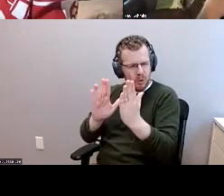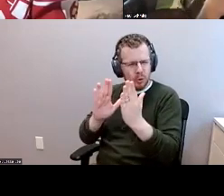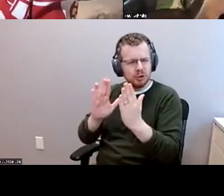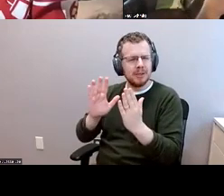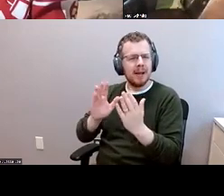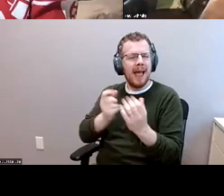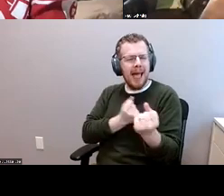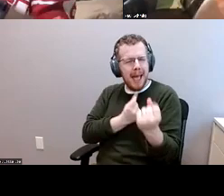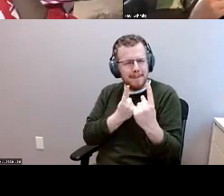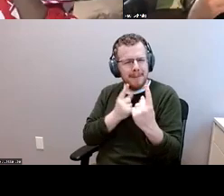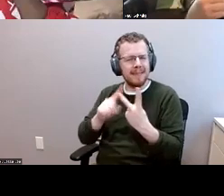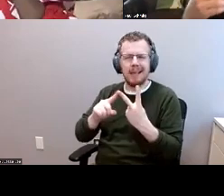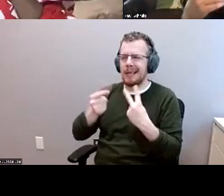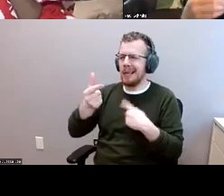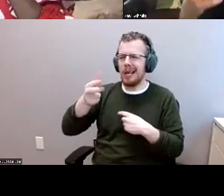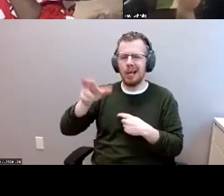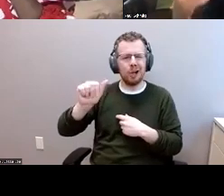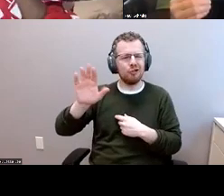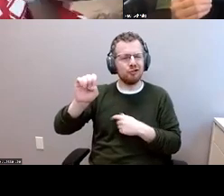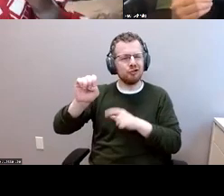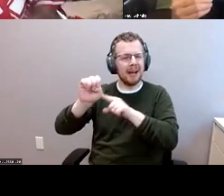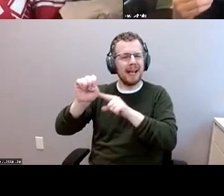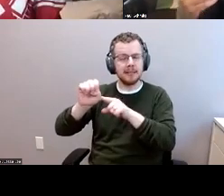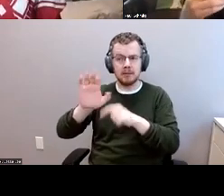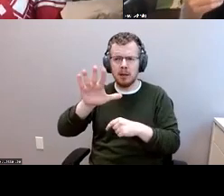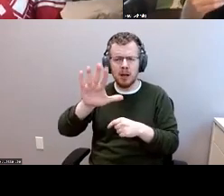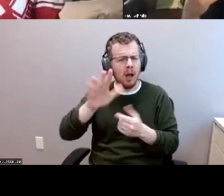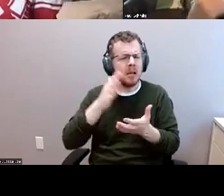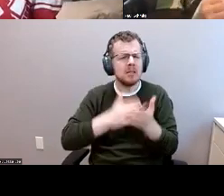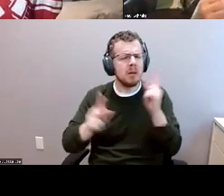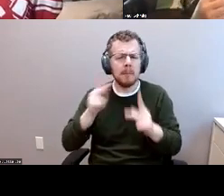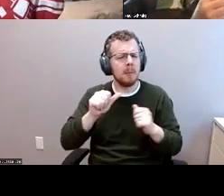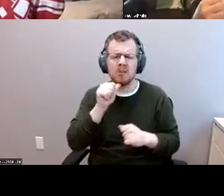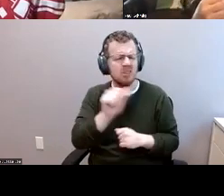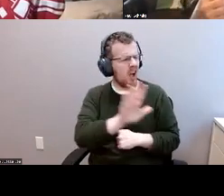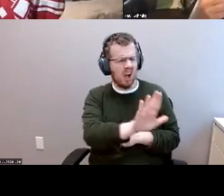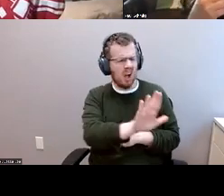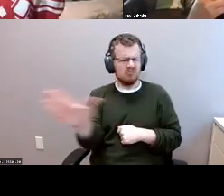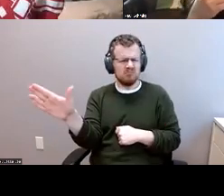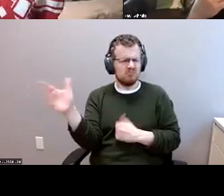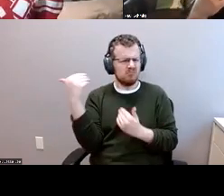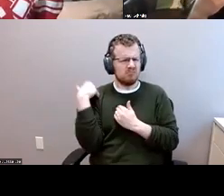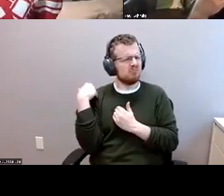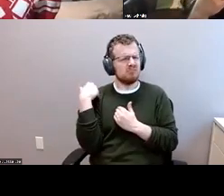not, it's not everybody's work to do that. And that's something that's really important.